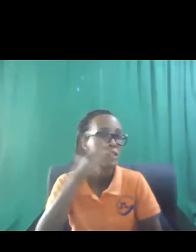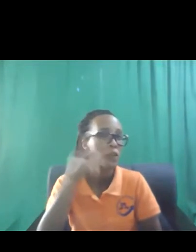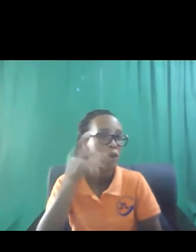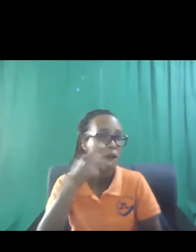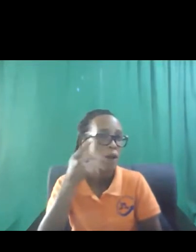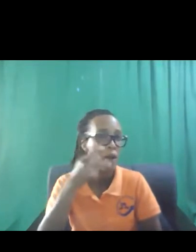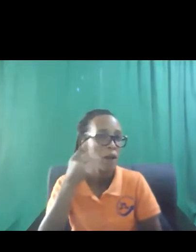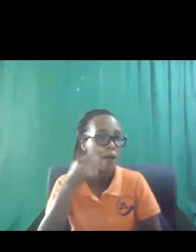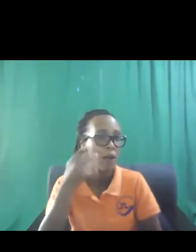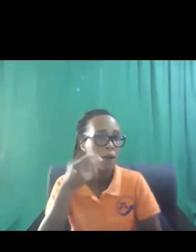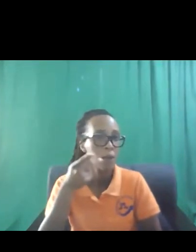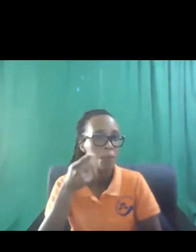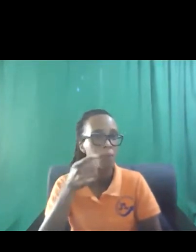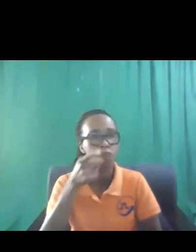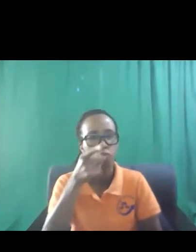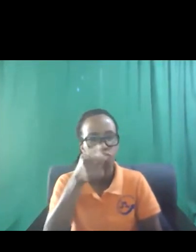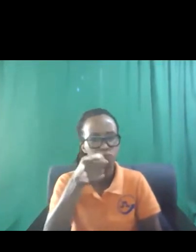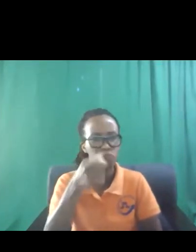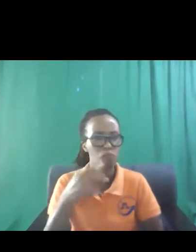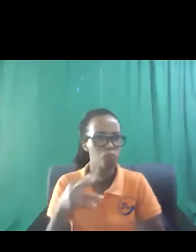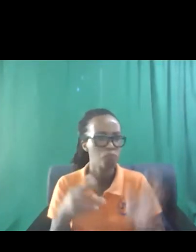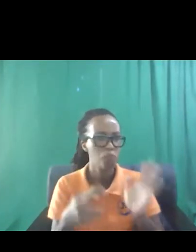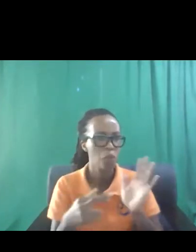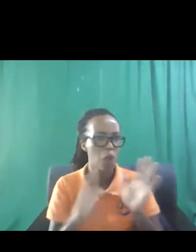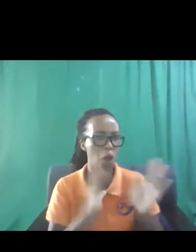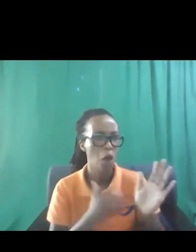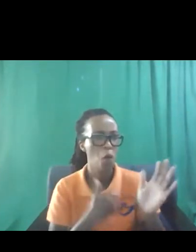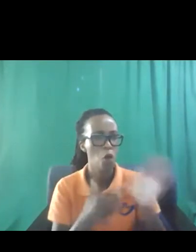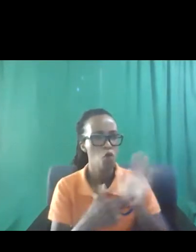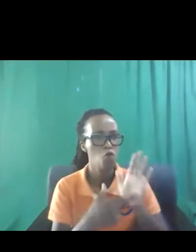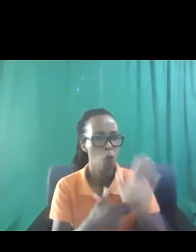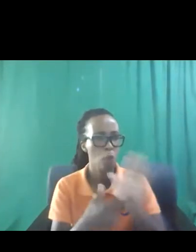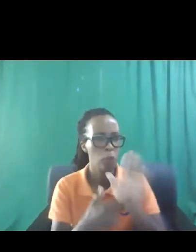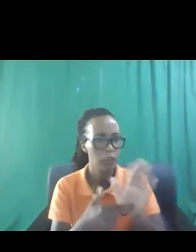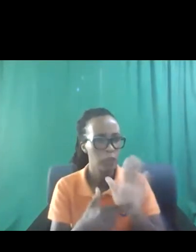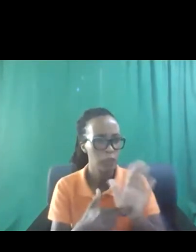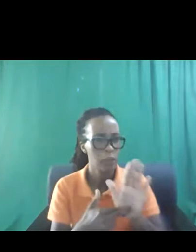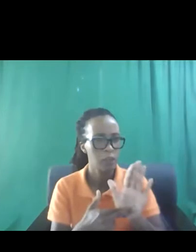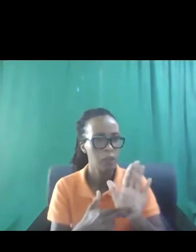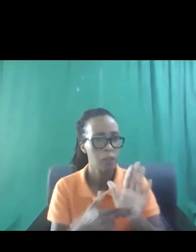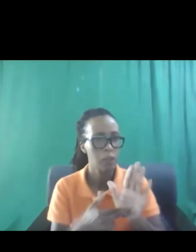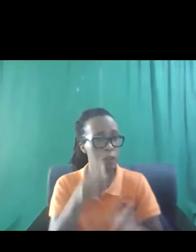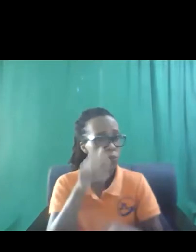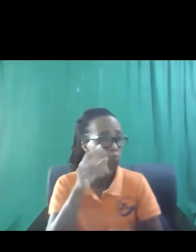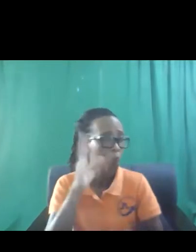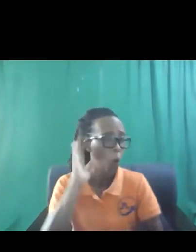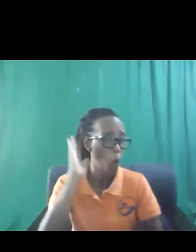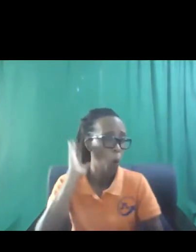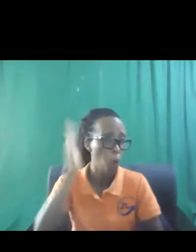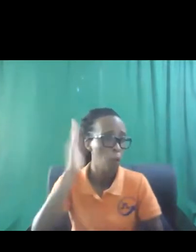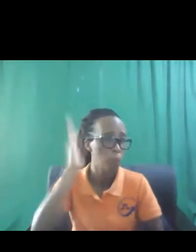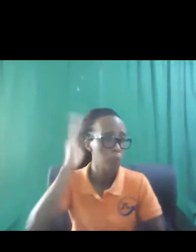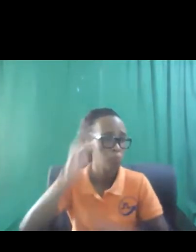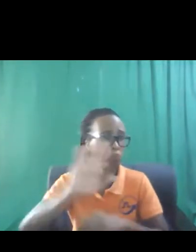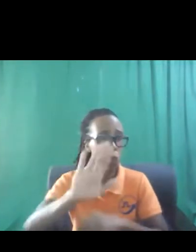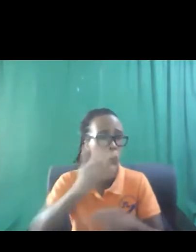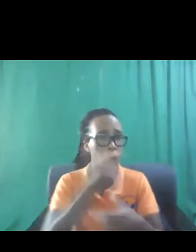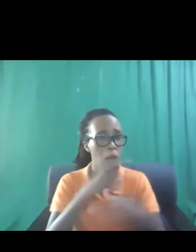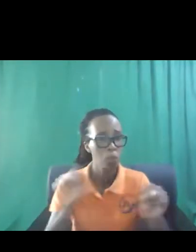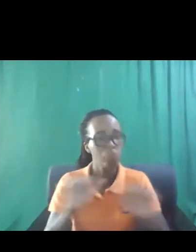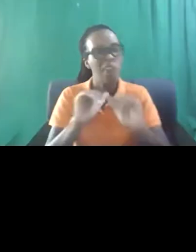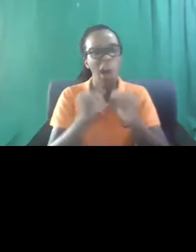post-grad representative. And she's going to be talking to us today about her field of linguistics and how she got into